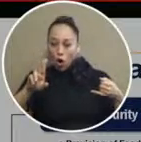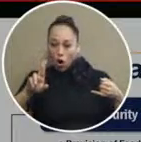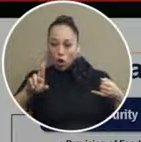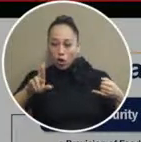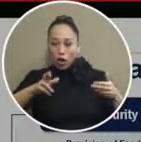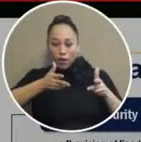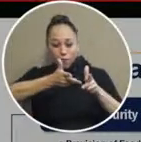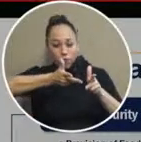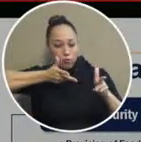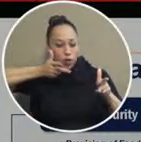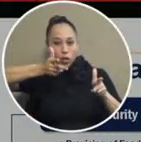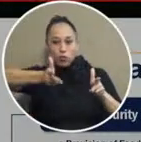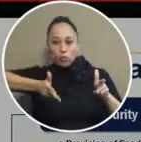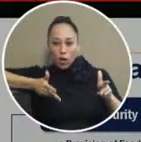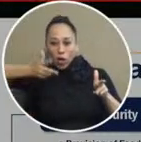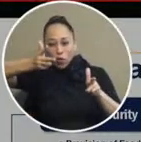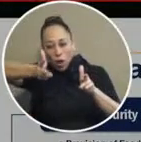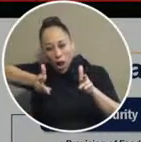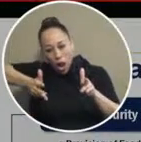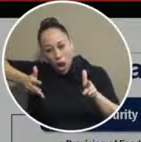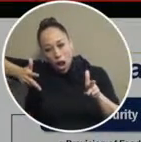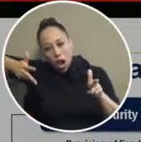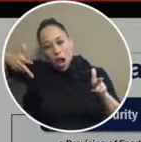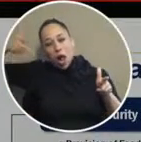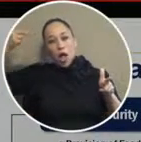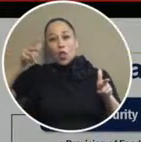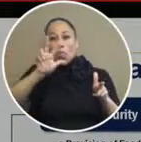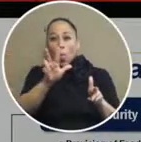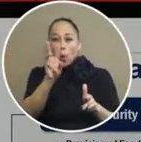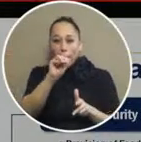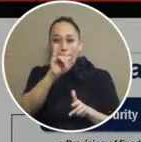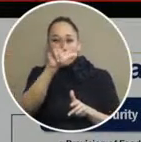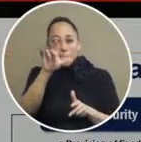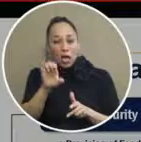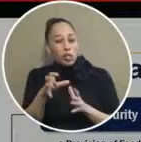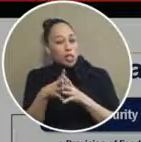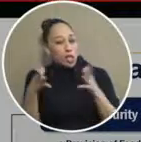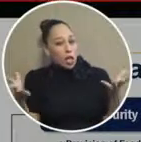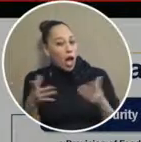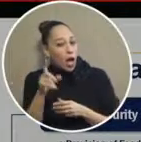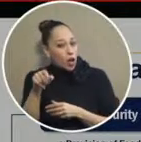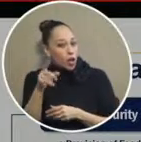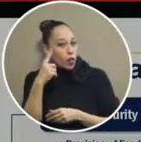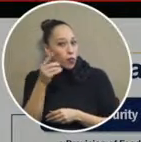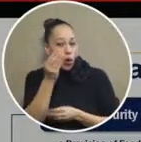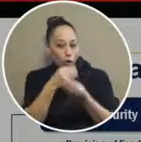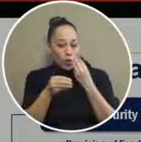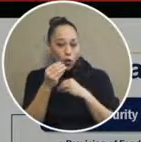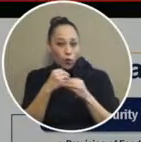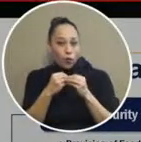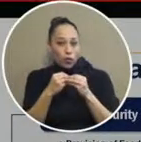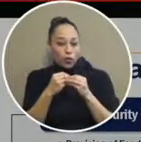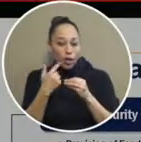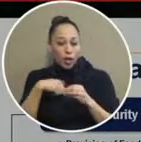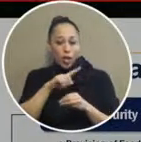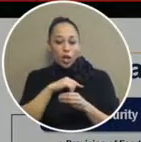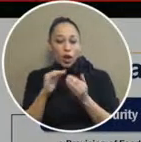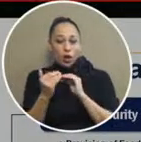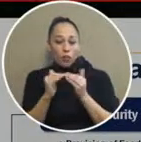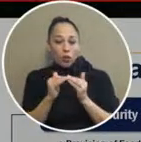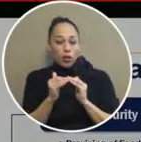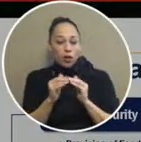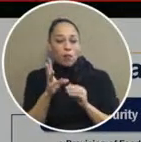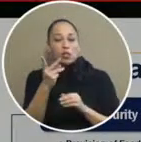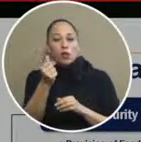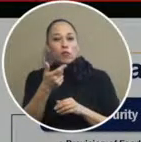3 lines of cars 3 miles long. There is a tremendous need in the food security area in our community, but there's a couple